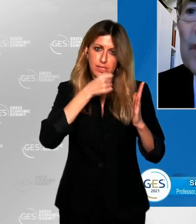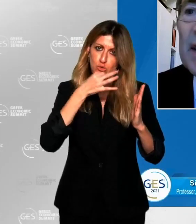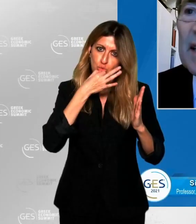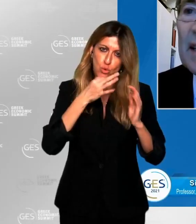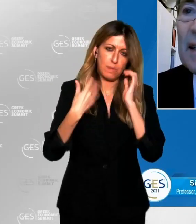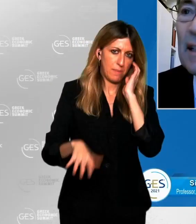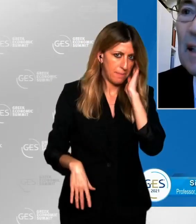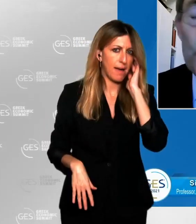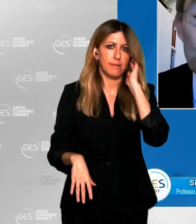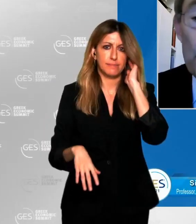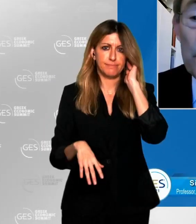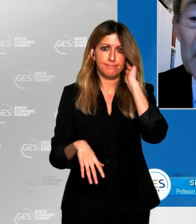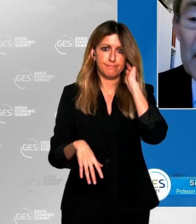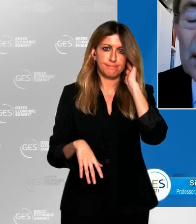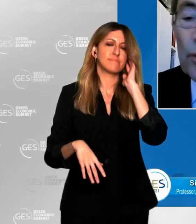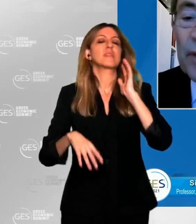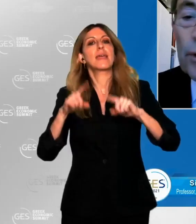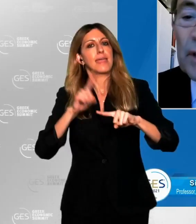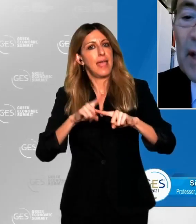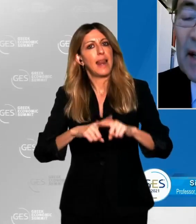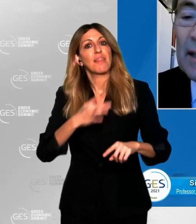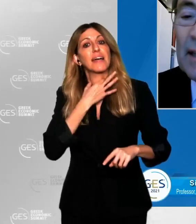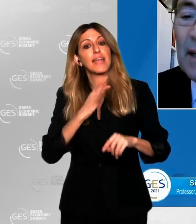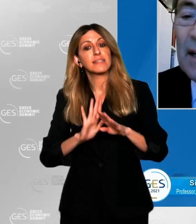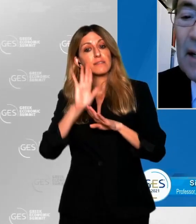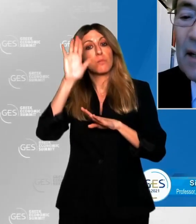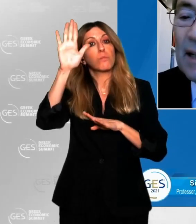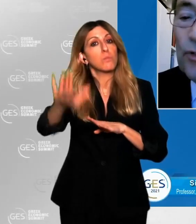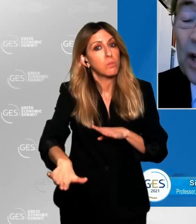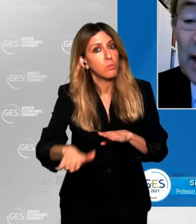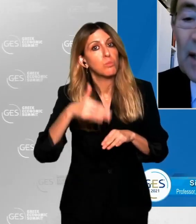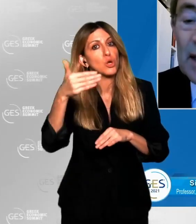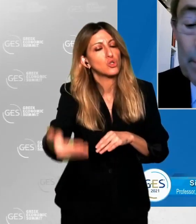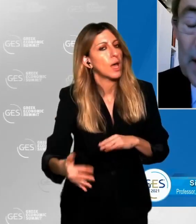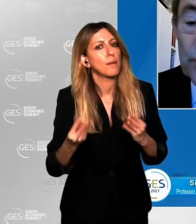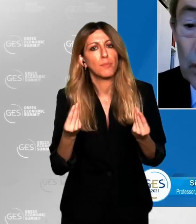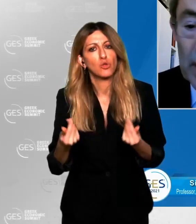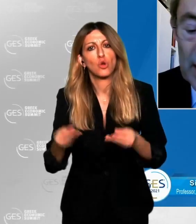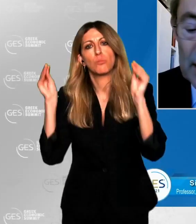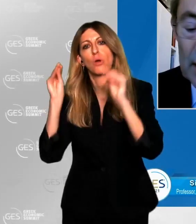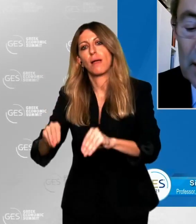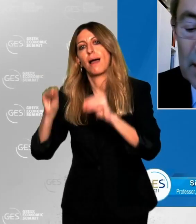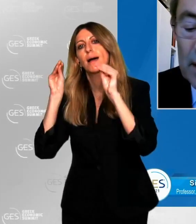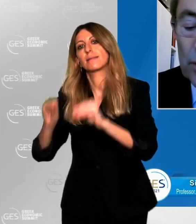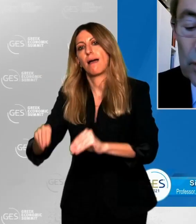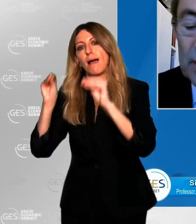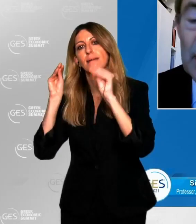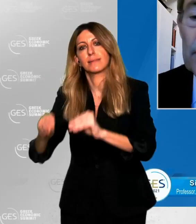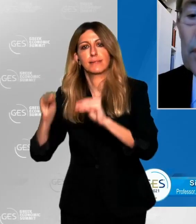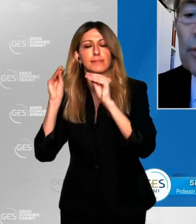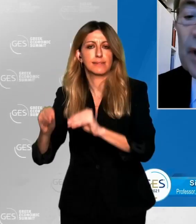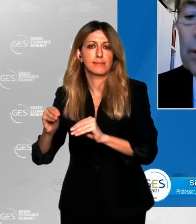at universities, at schools and universities is not very good, and then training in companies following that is